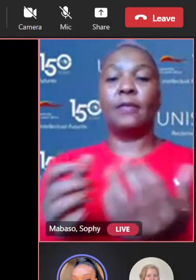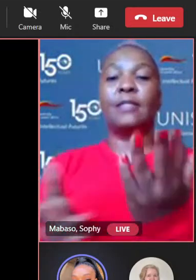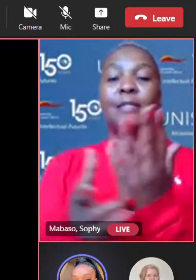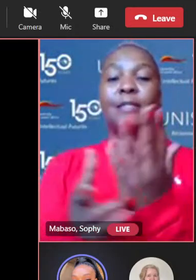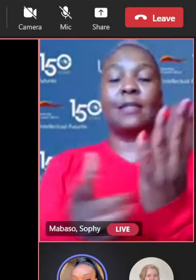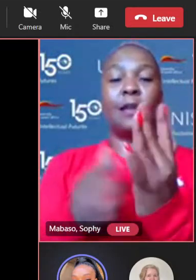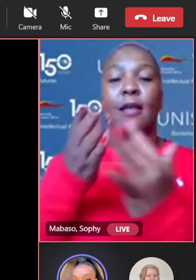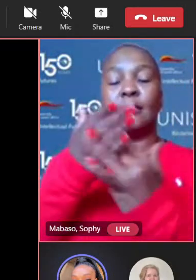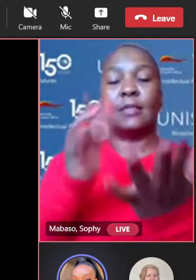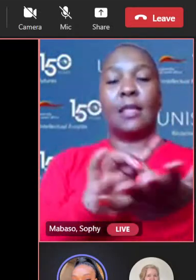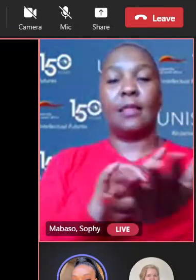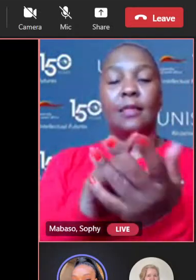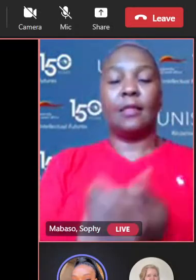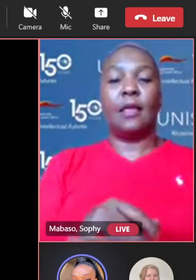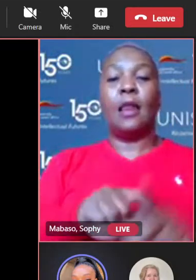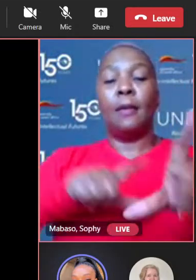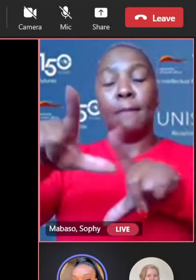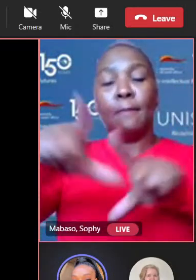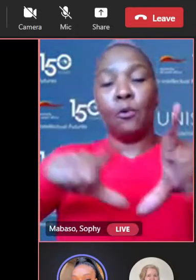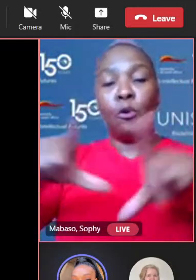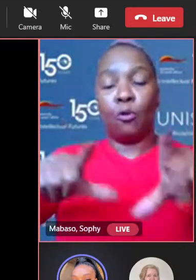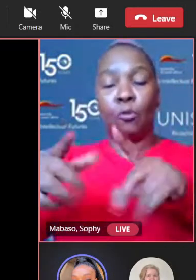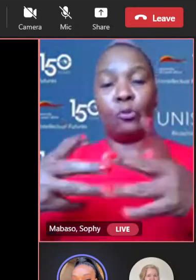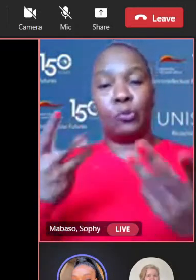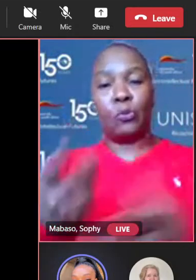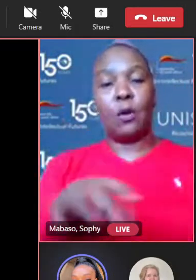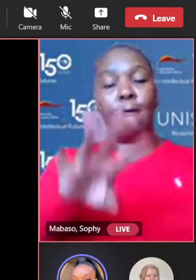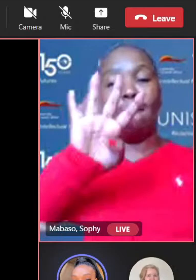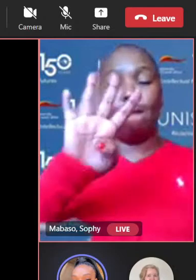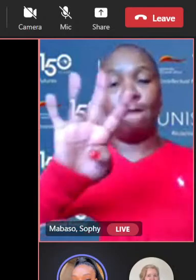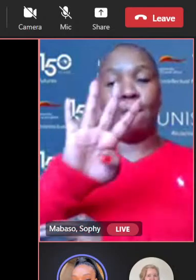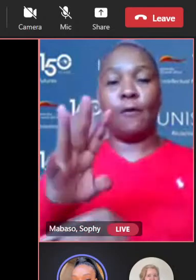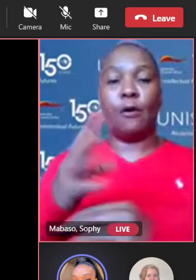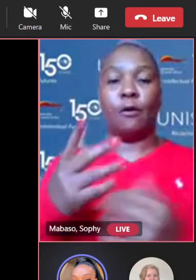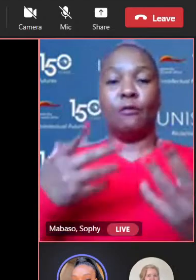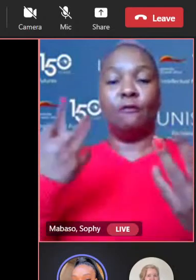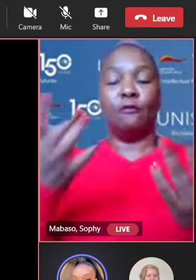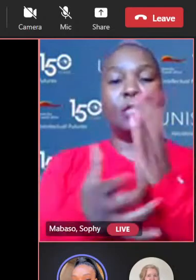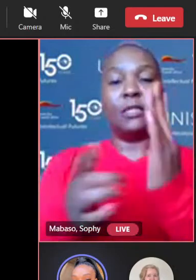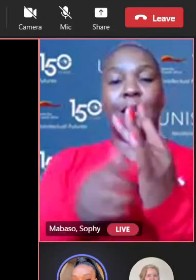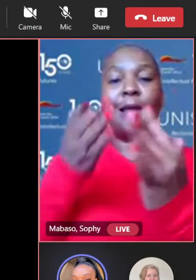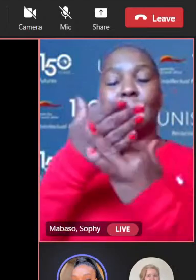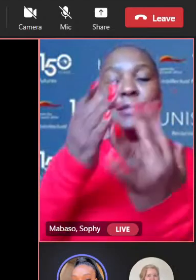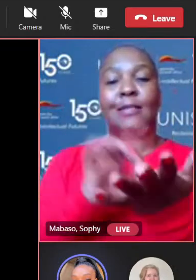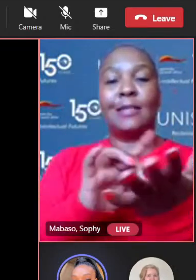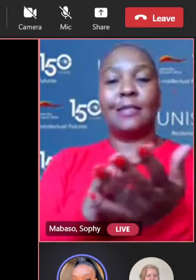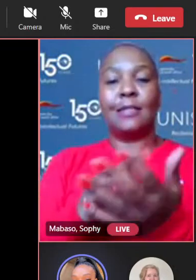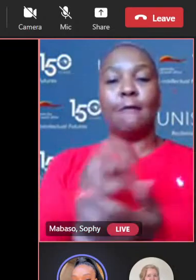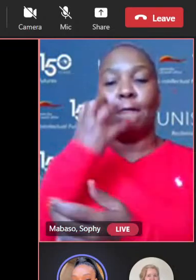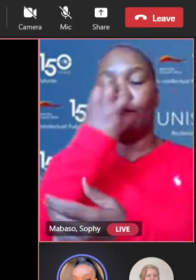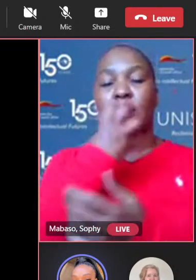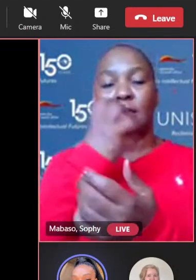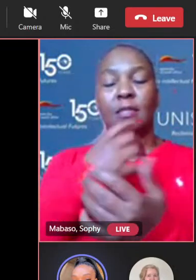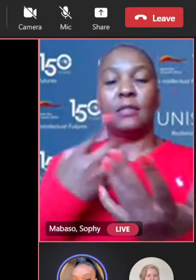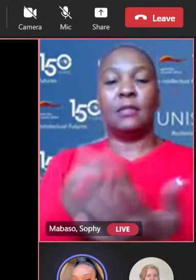centers. In Limpopo, we have 4 digital access centers. In Free State, we have 3 digital access